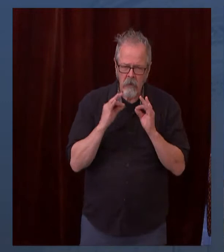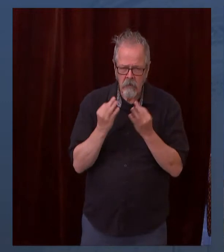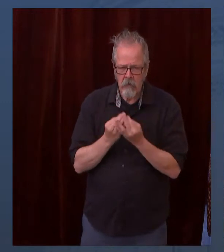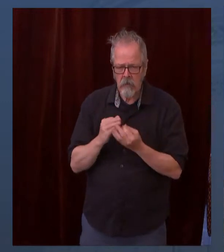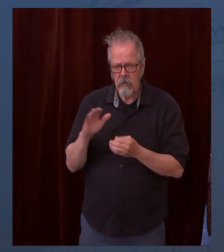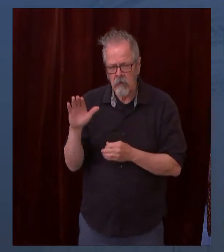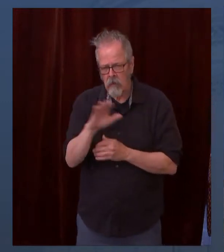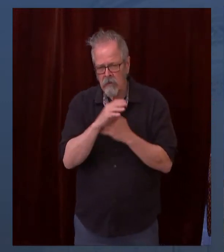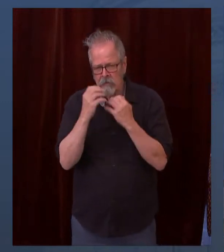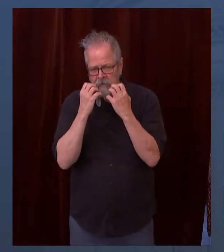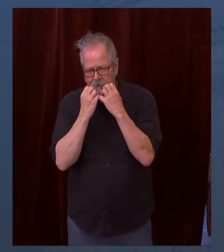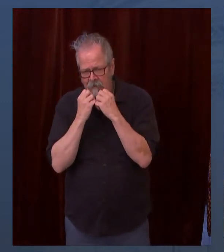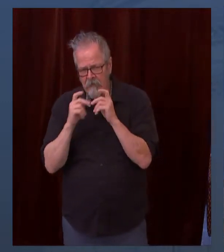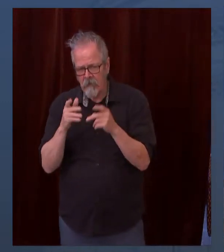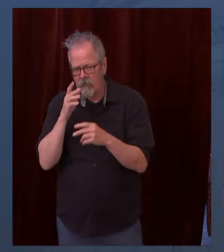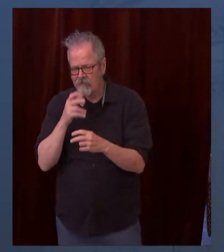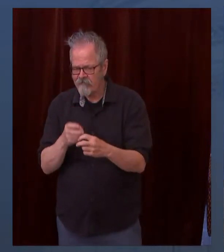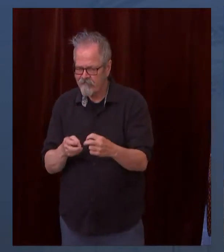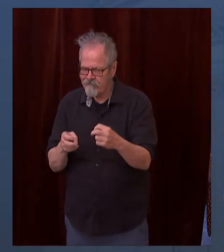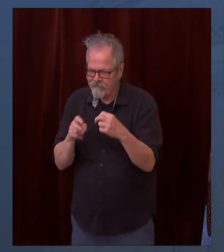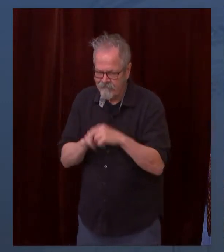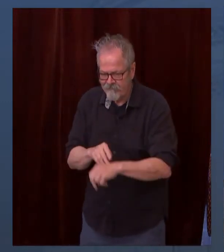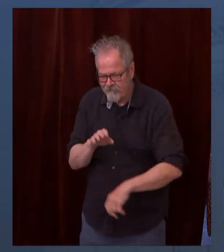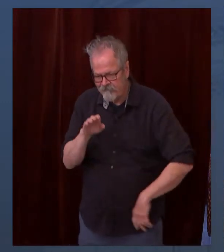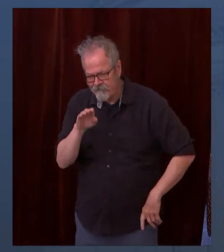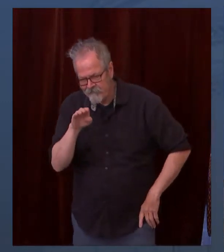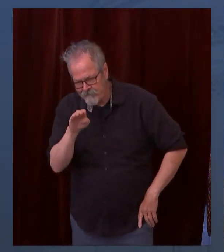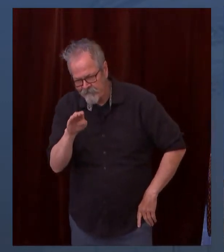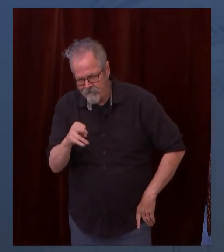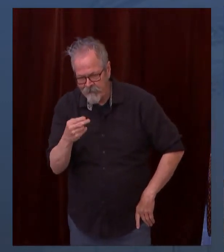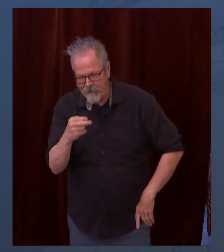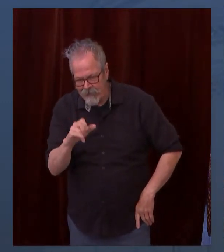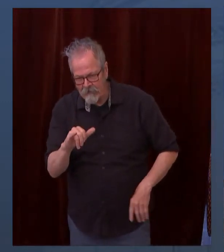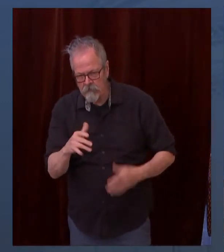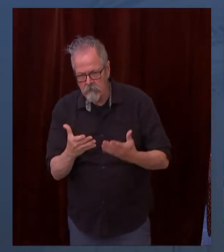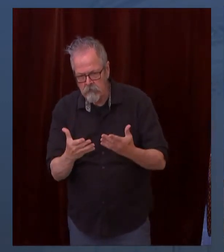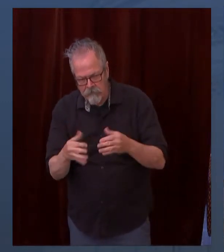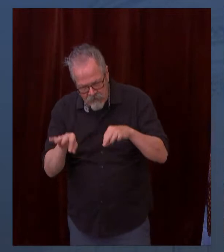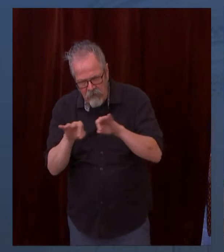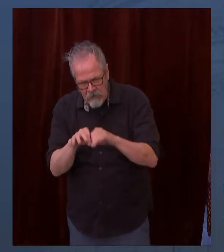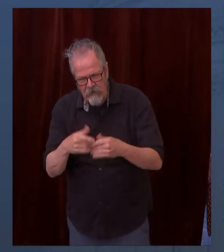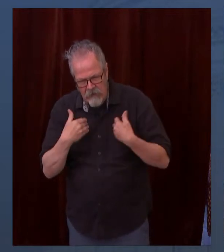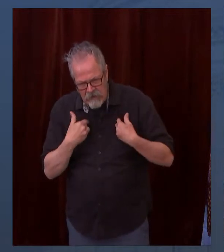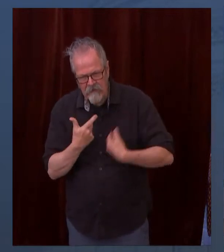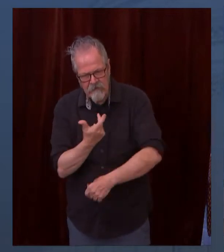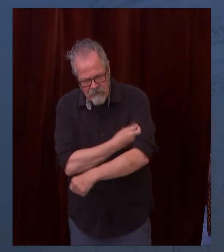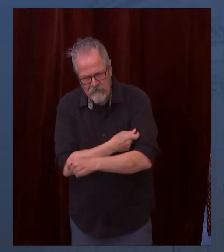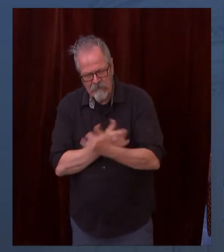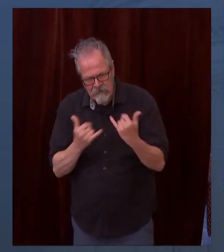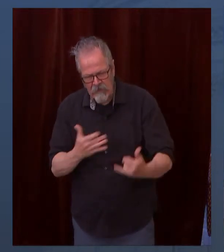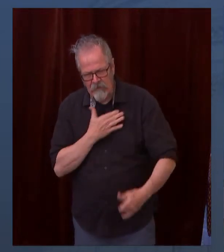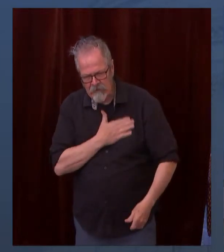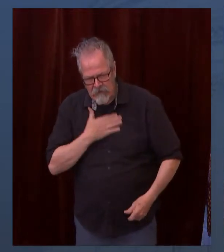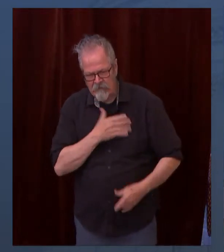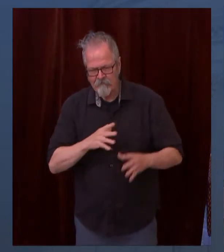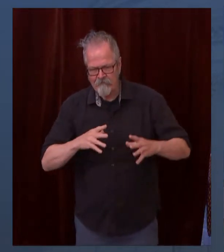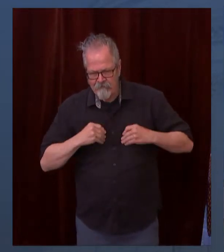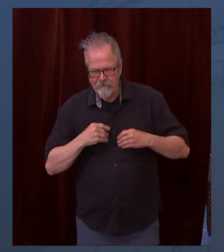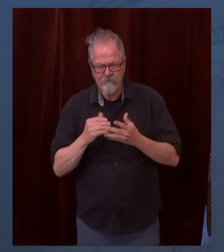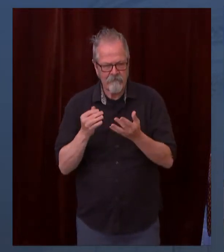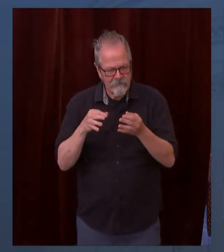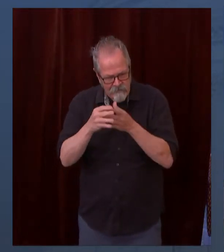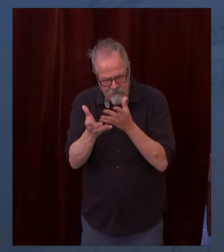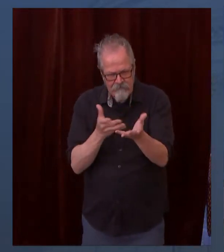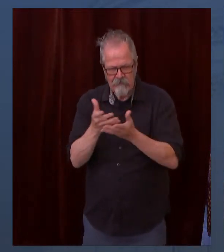about that this is a potentially life-saving treatment, particularly for young people, because now we're having